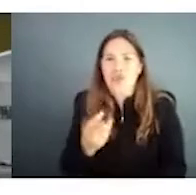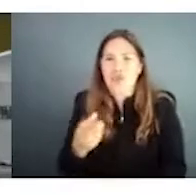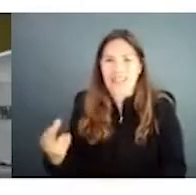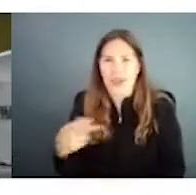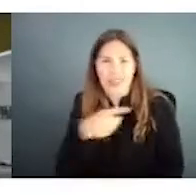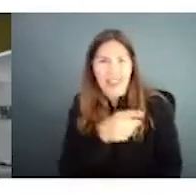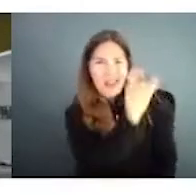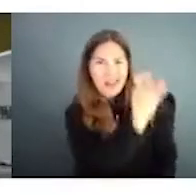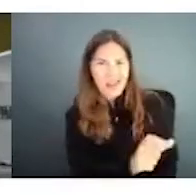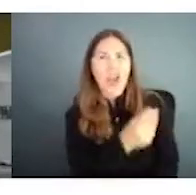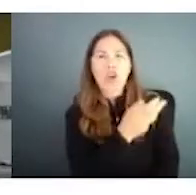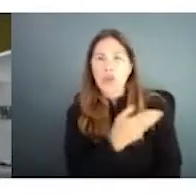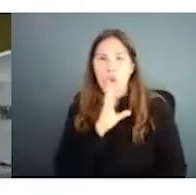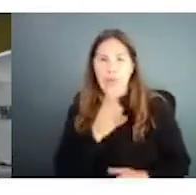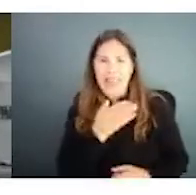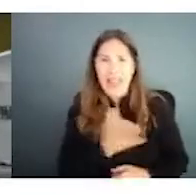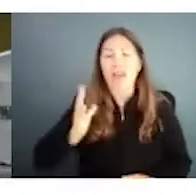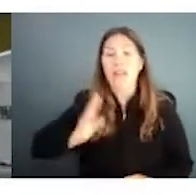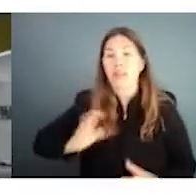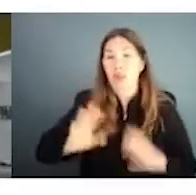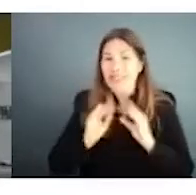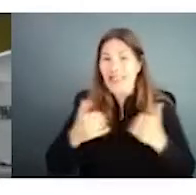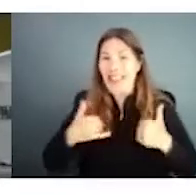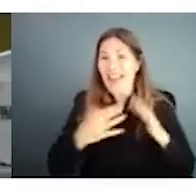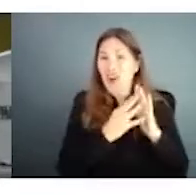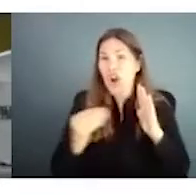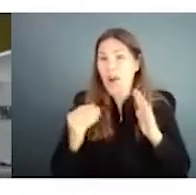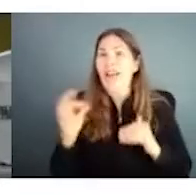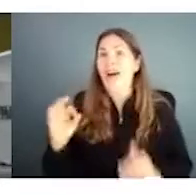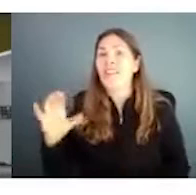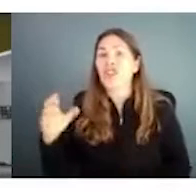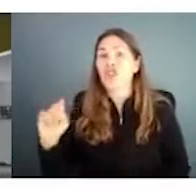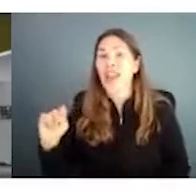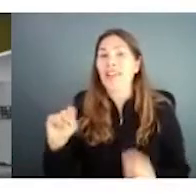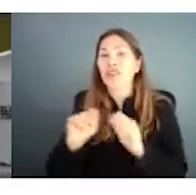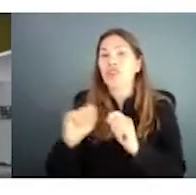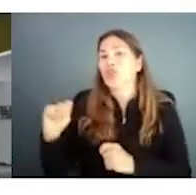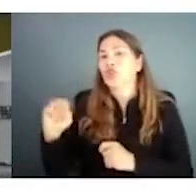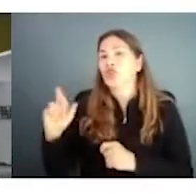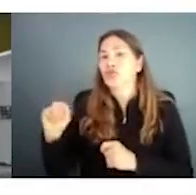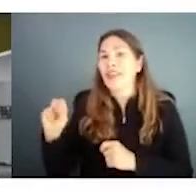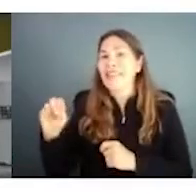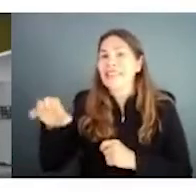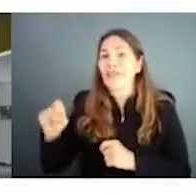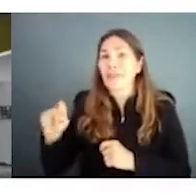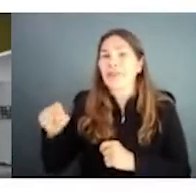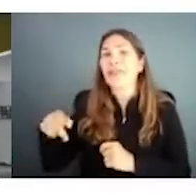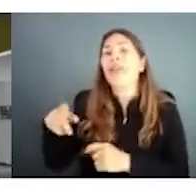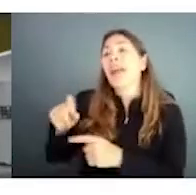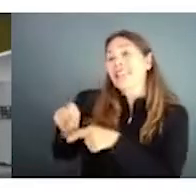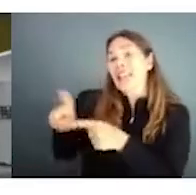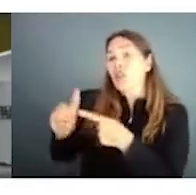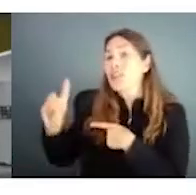early session, I also took a copy of the chat transcript and sent that to DPI and asked them to upload